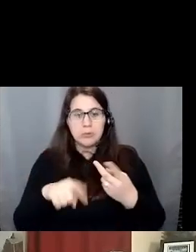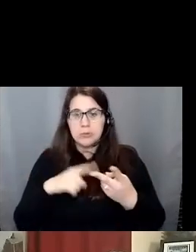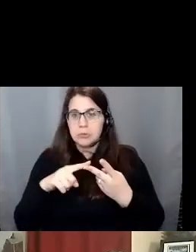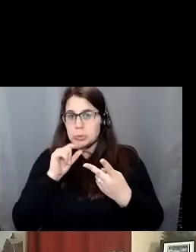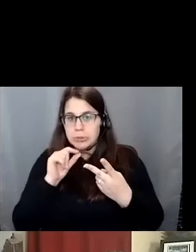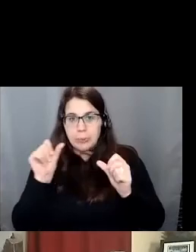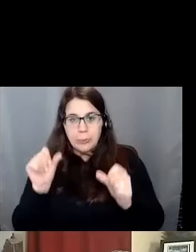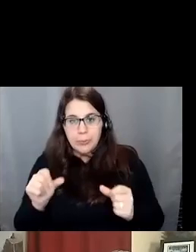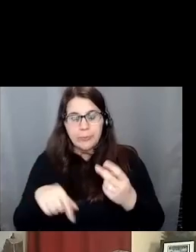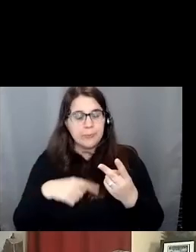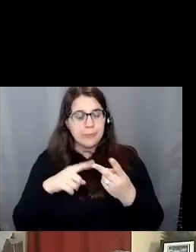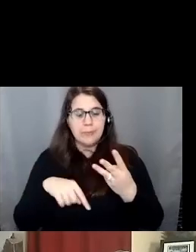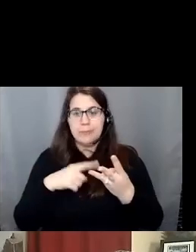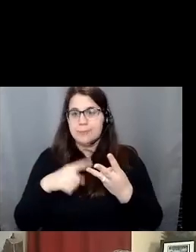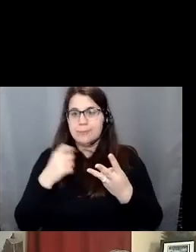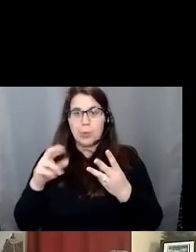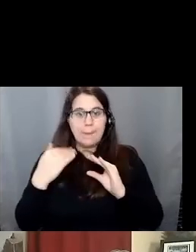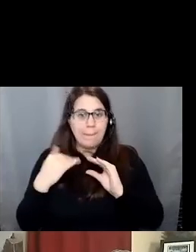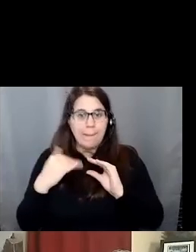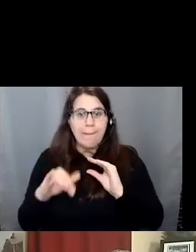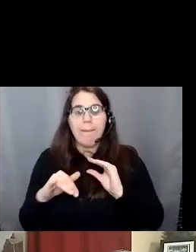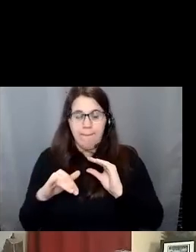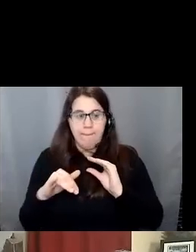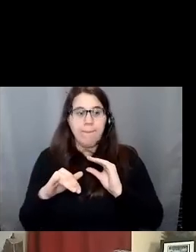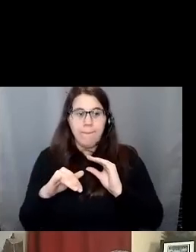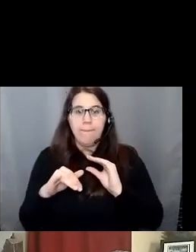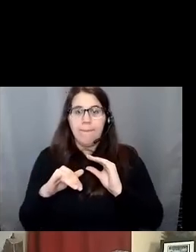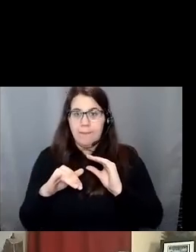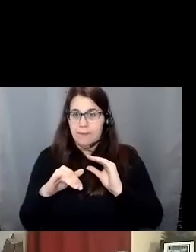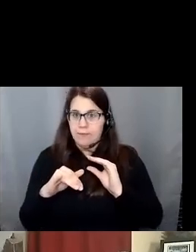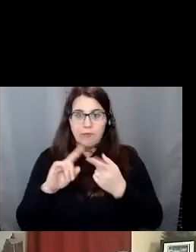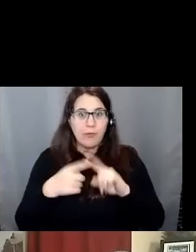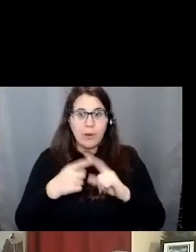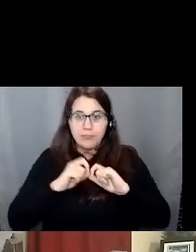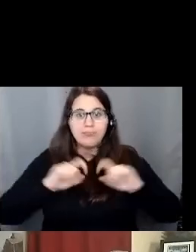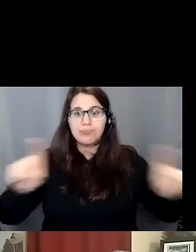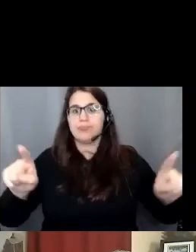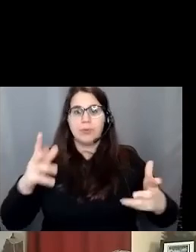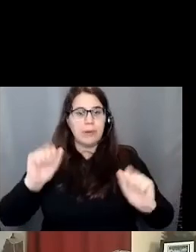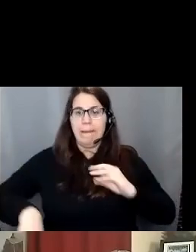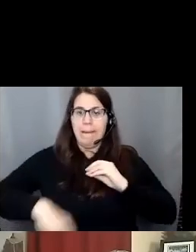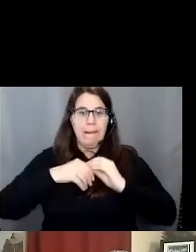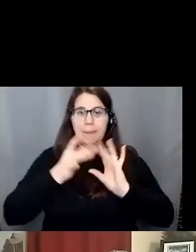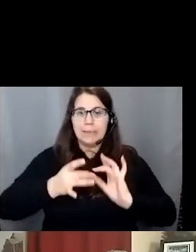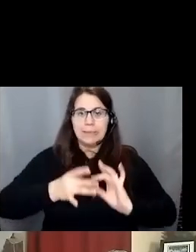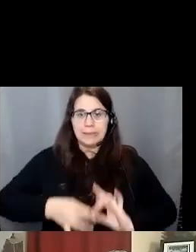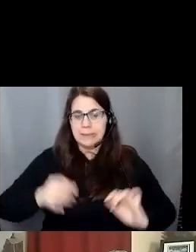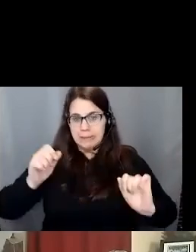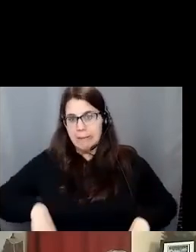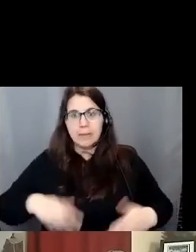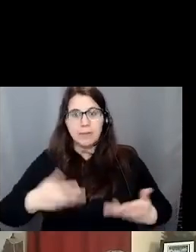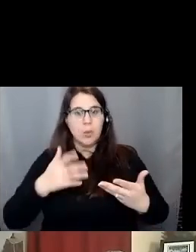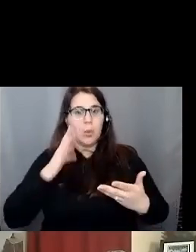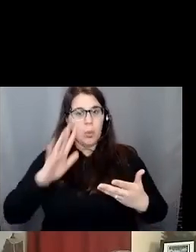or you can create an email and then email it out to a large group of friends with some other message in the email, but it will populate